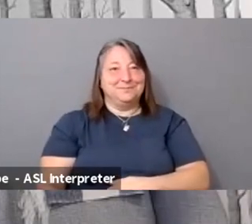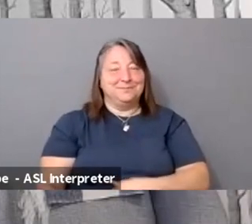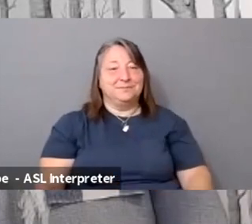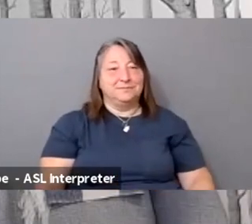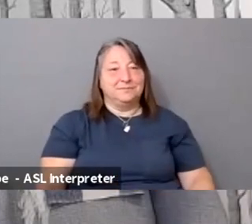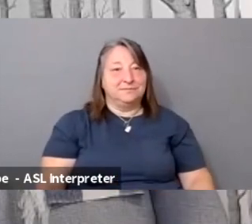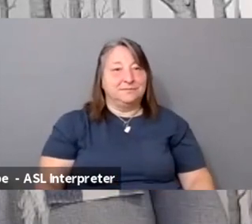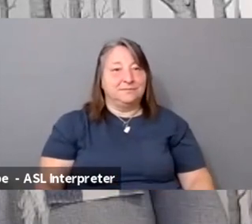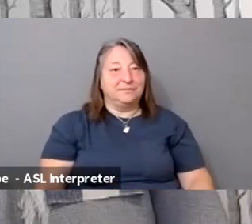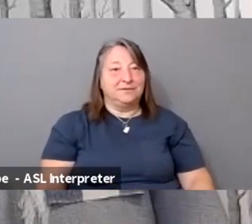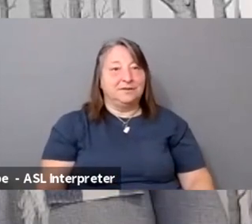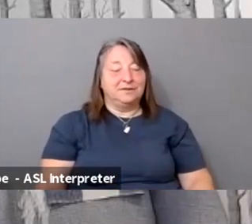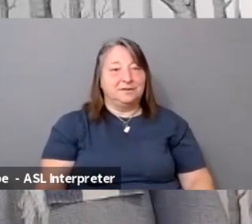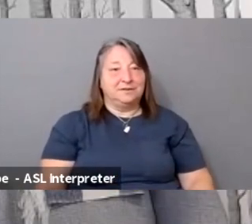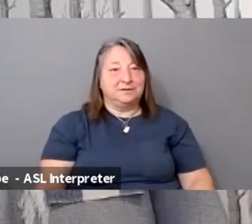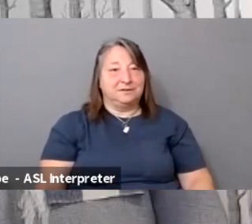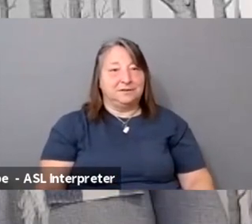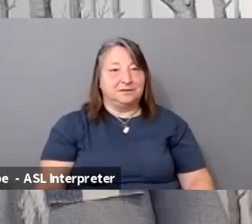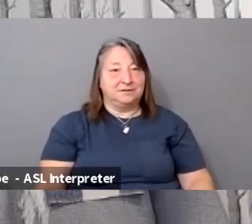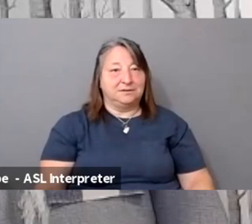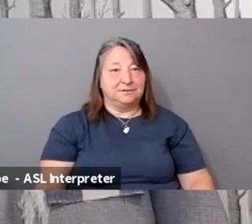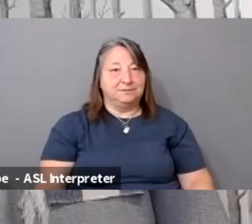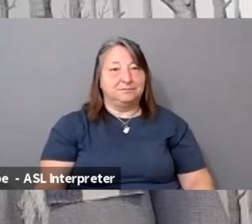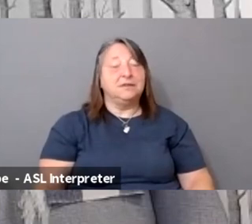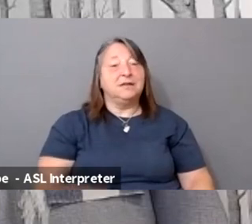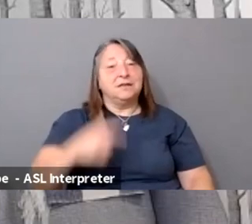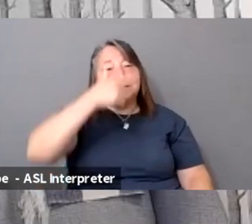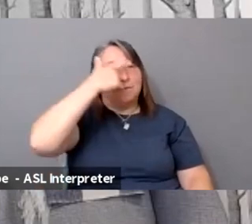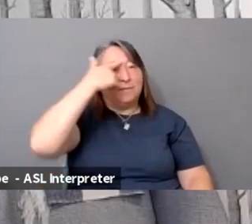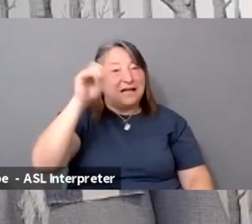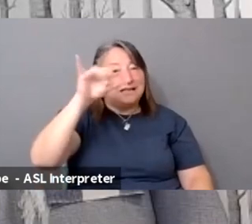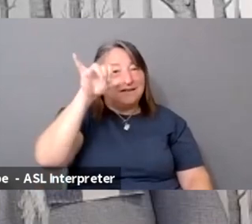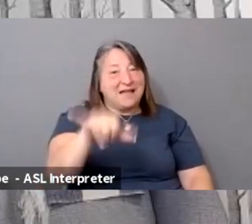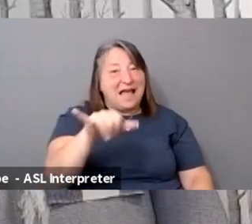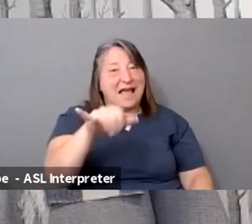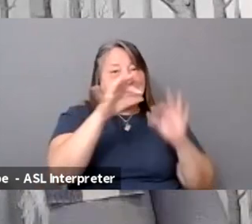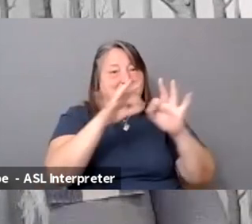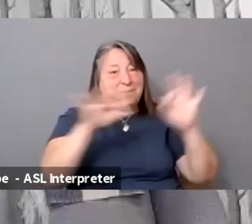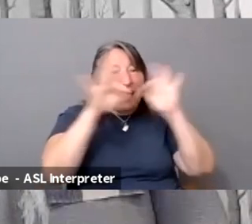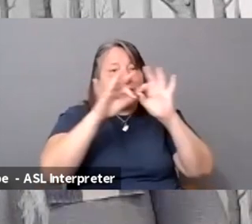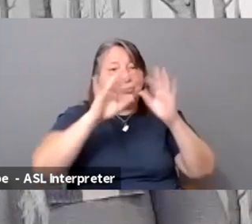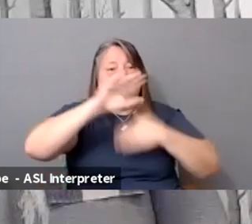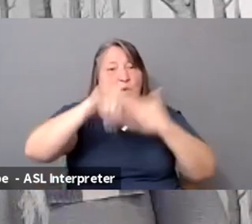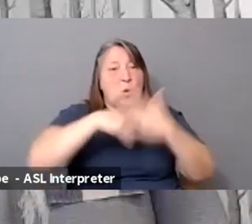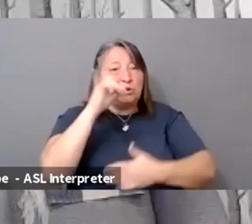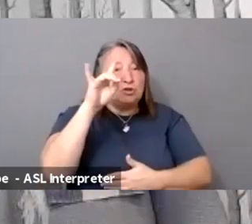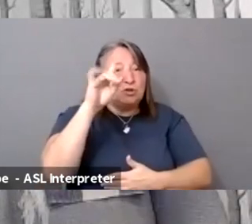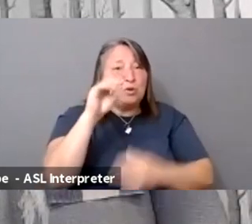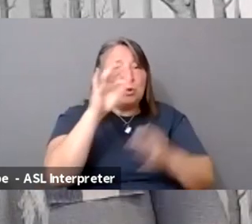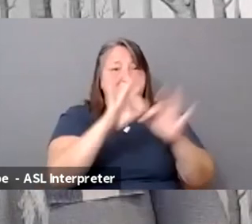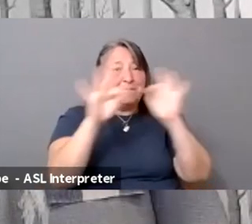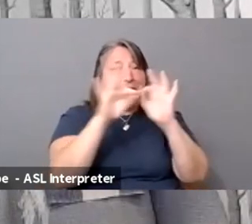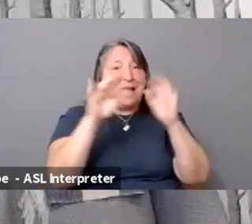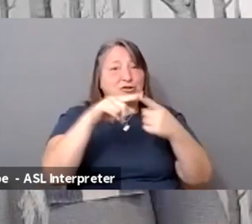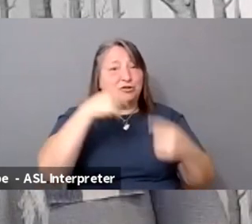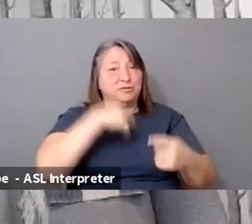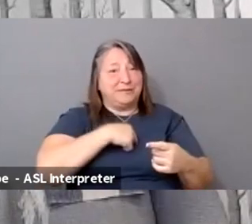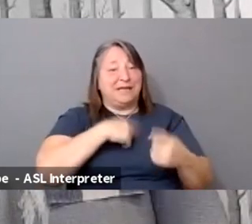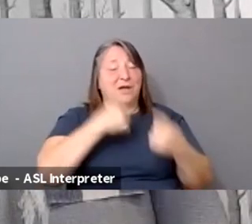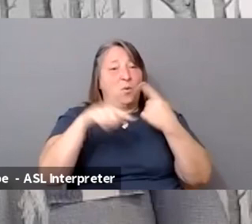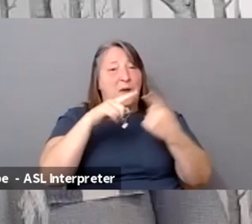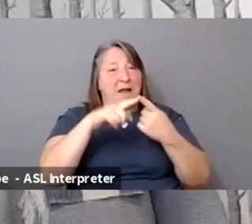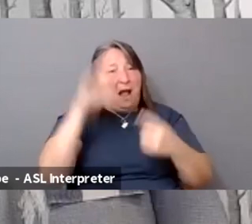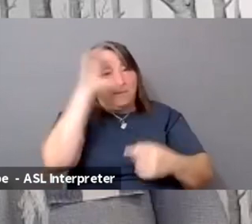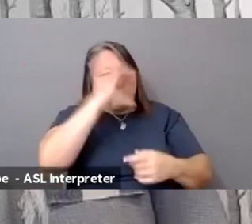But because of that, it's something that matters to all of us at the studio. It matters to me when I'm looking at new projects, but most importantly,